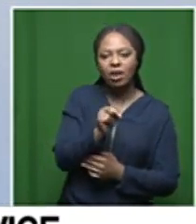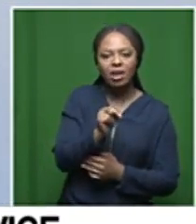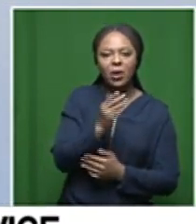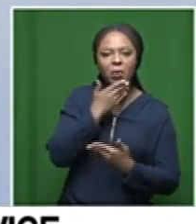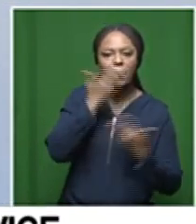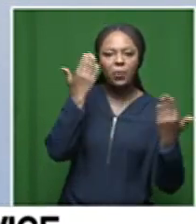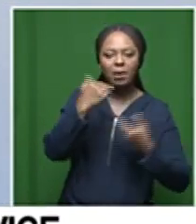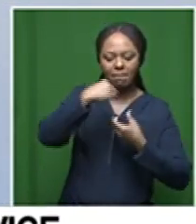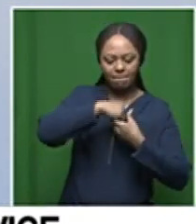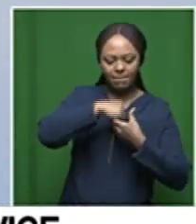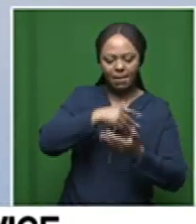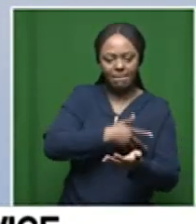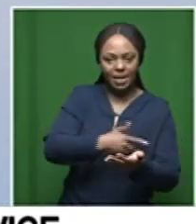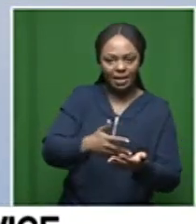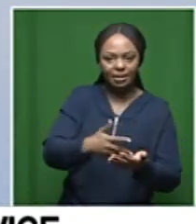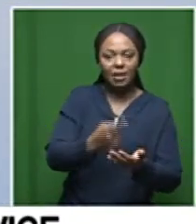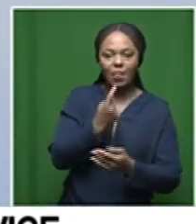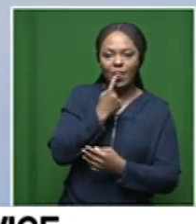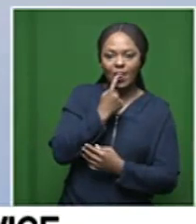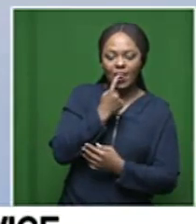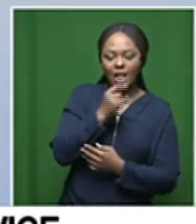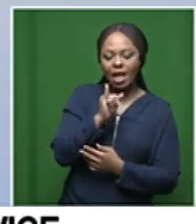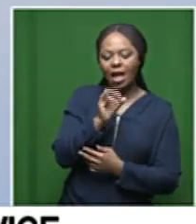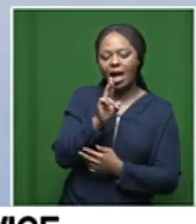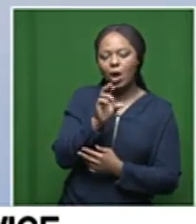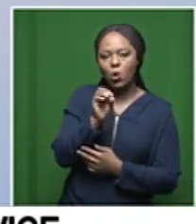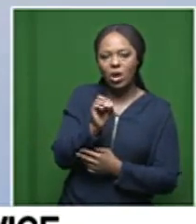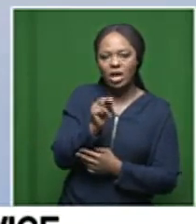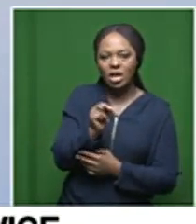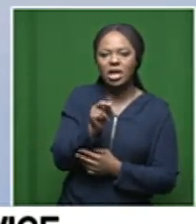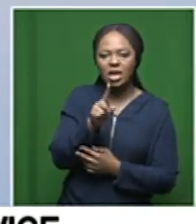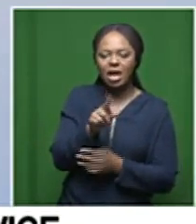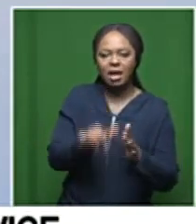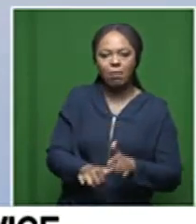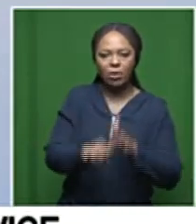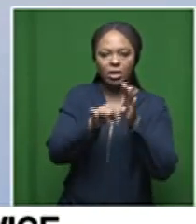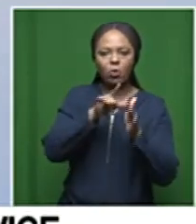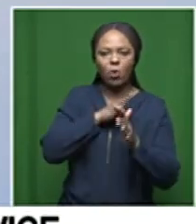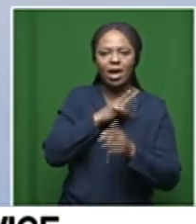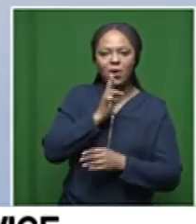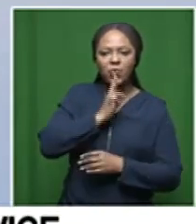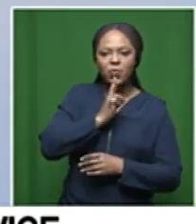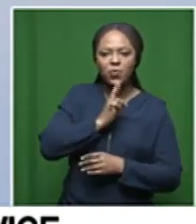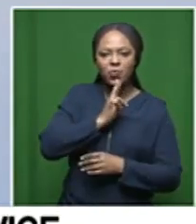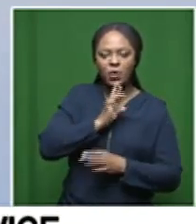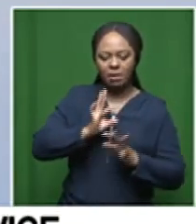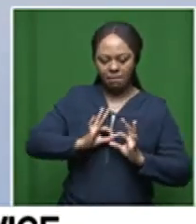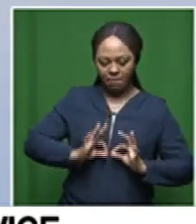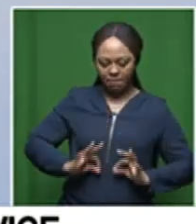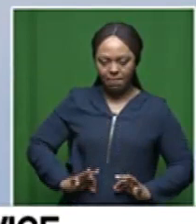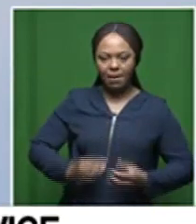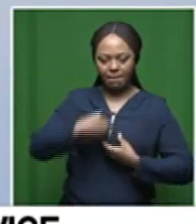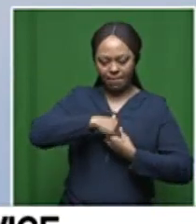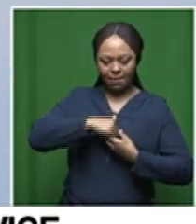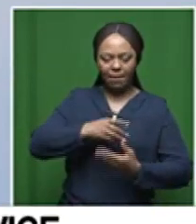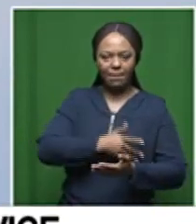And iron is a major component of red blood cells. And red blood cells, on the other hand, are a major